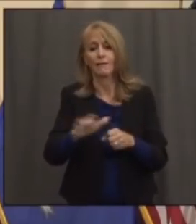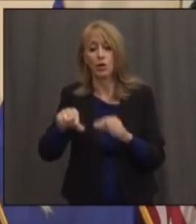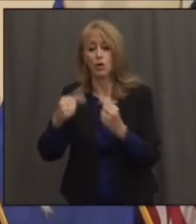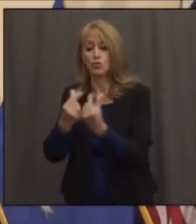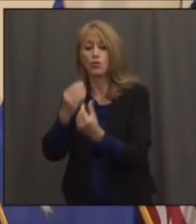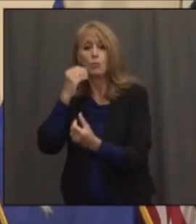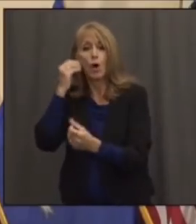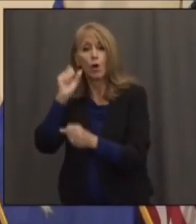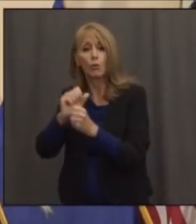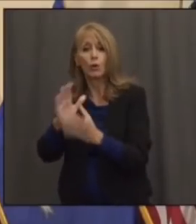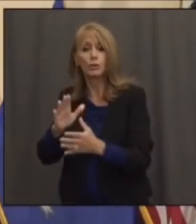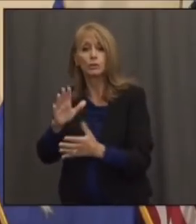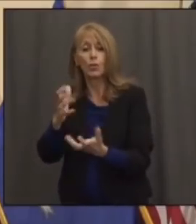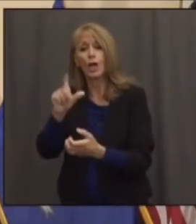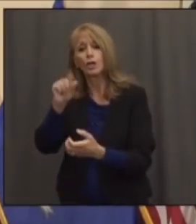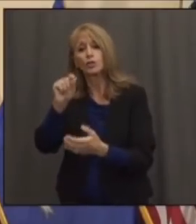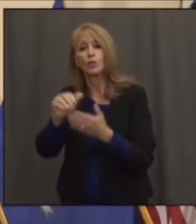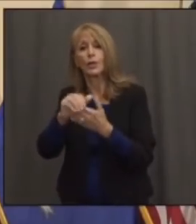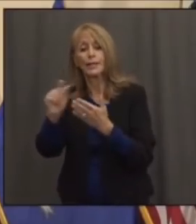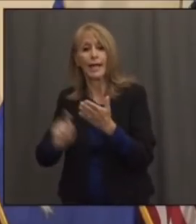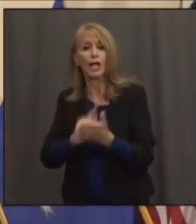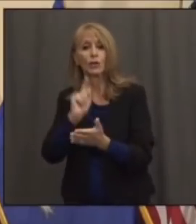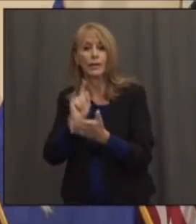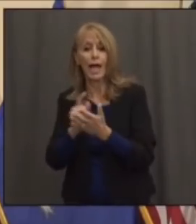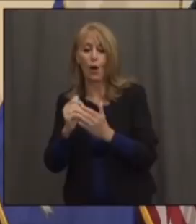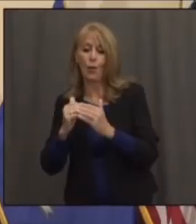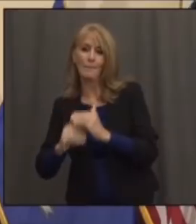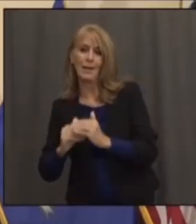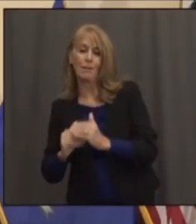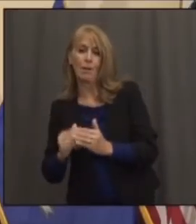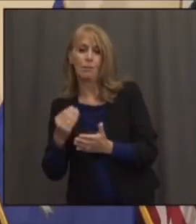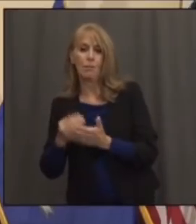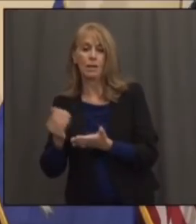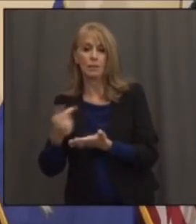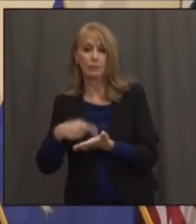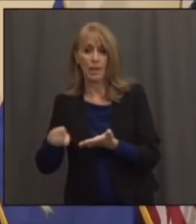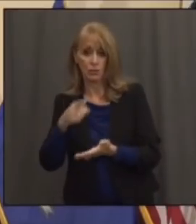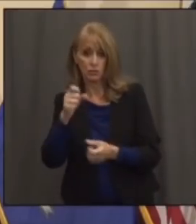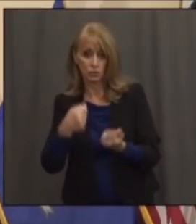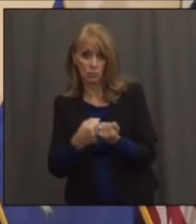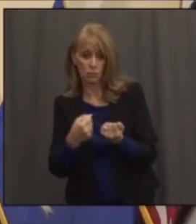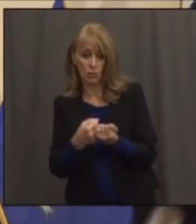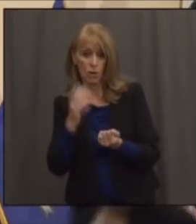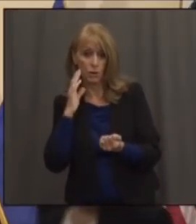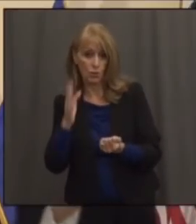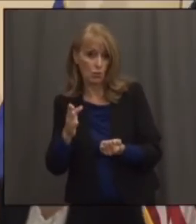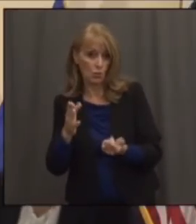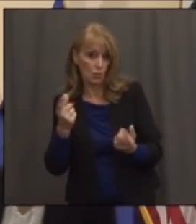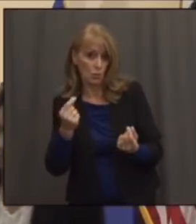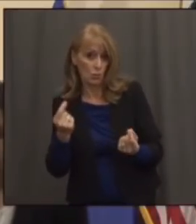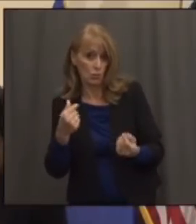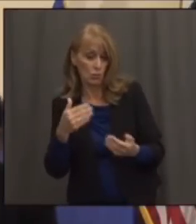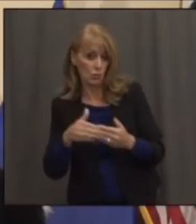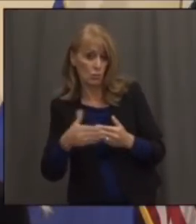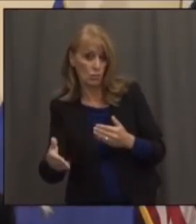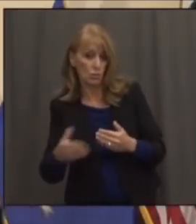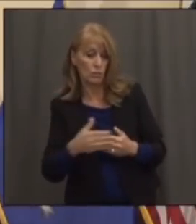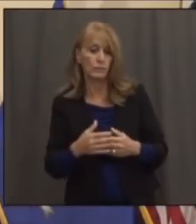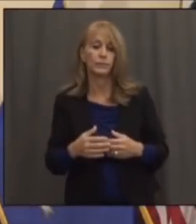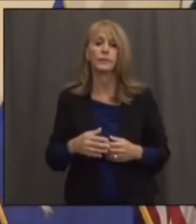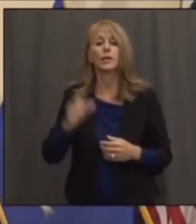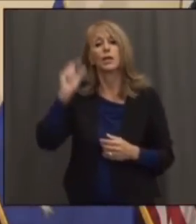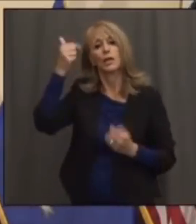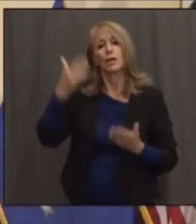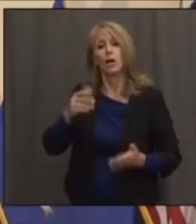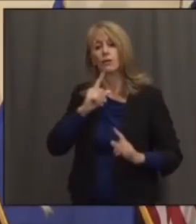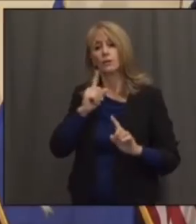now demanding a $20 an hour minimum wage. Do you support that, and will you help make that happen? Well, look,